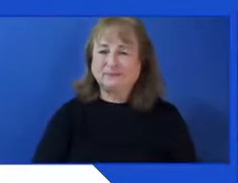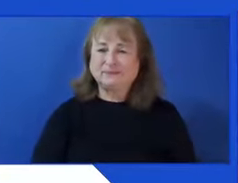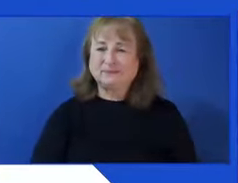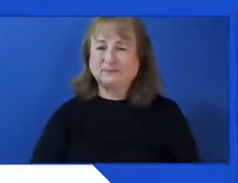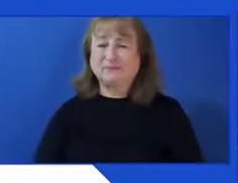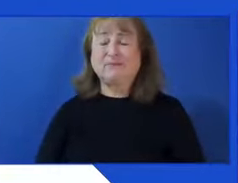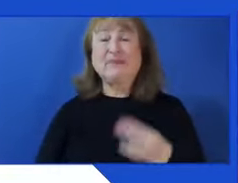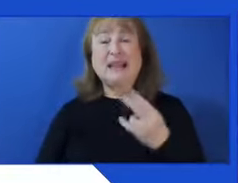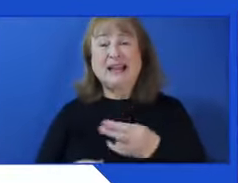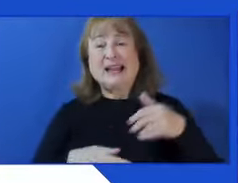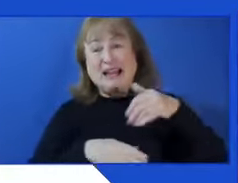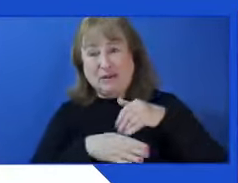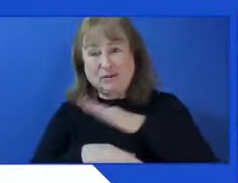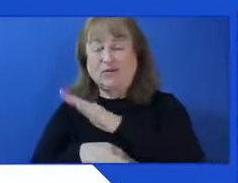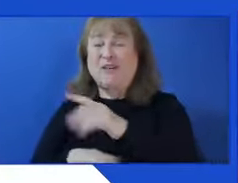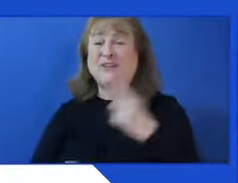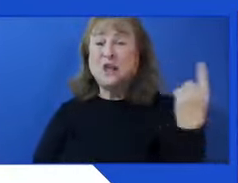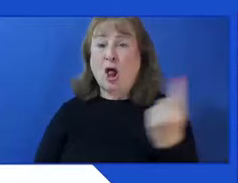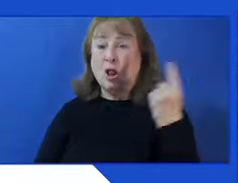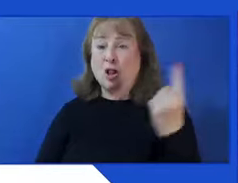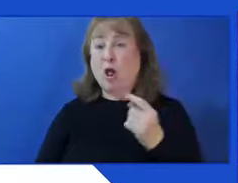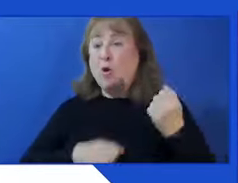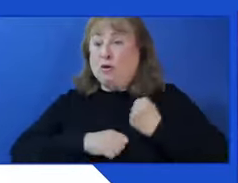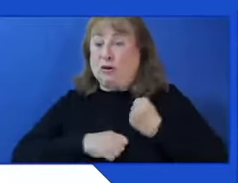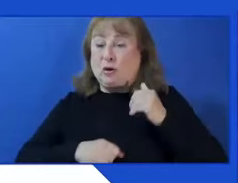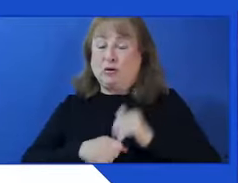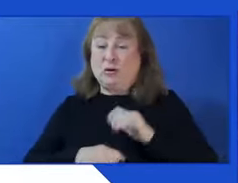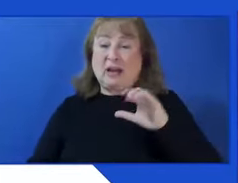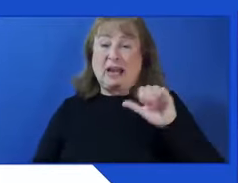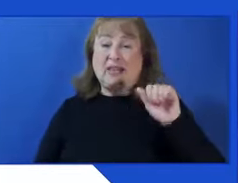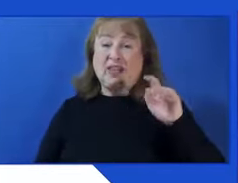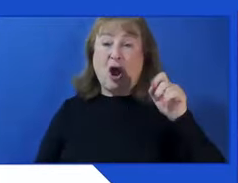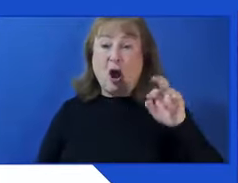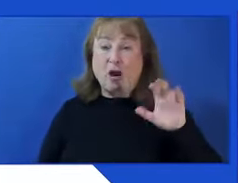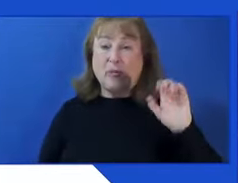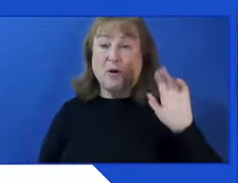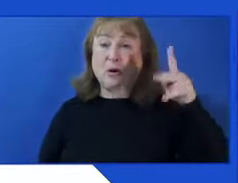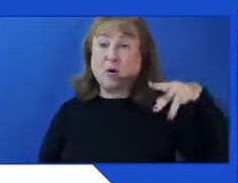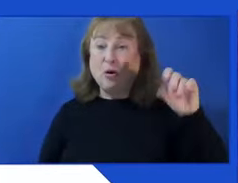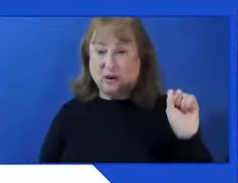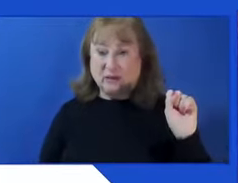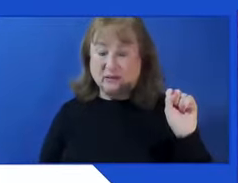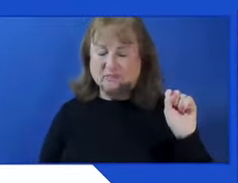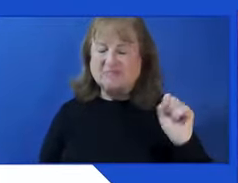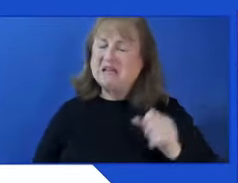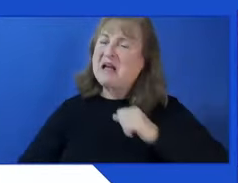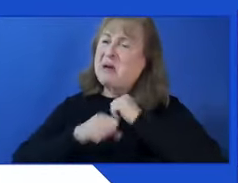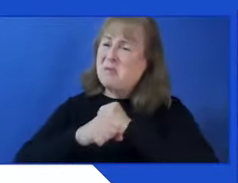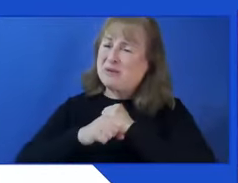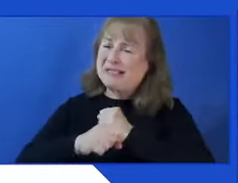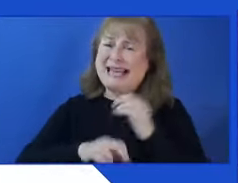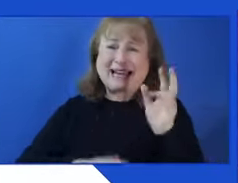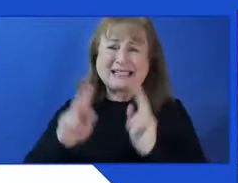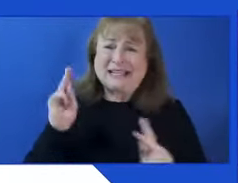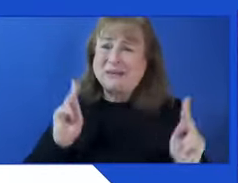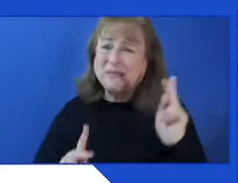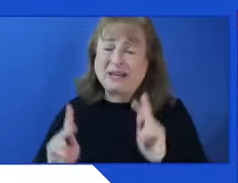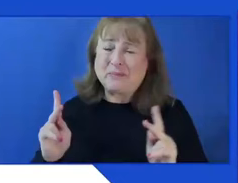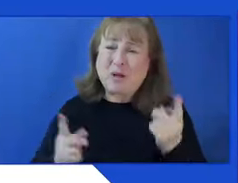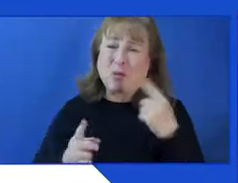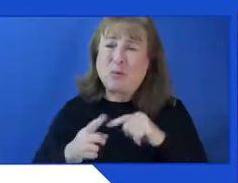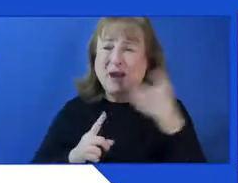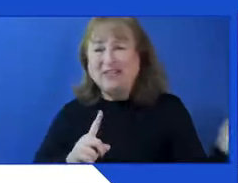He was drafted as a lone soldier in the Armored Corps. He was protecting people when he